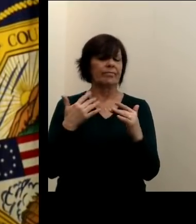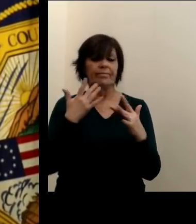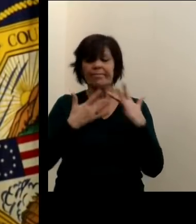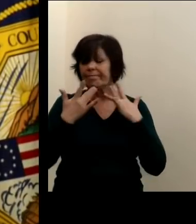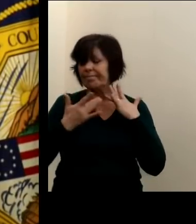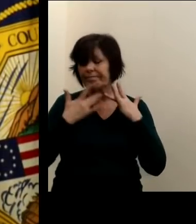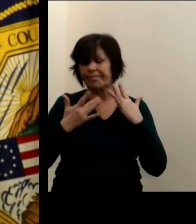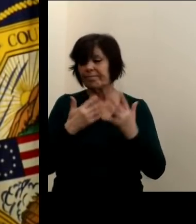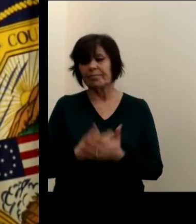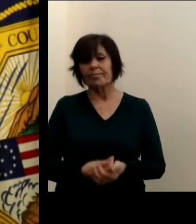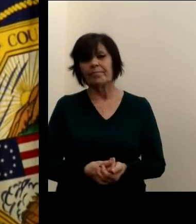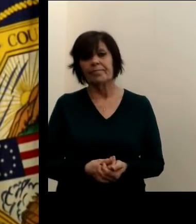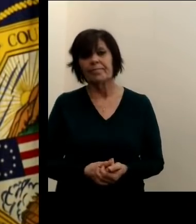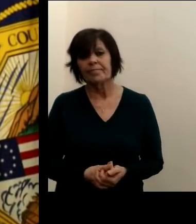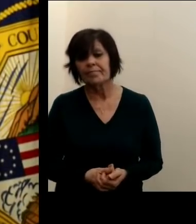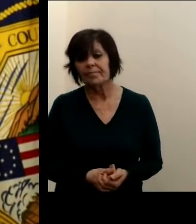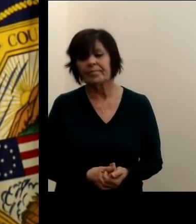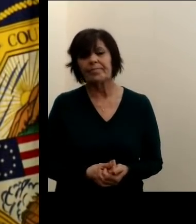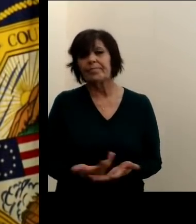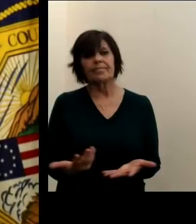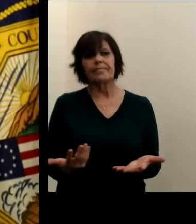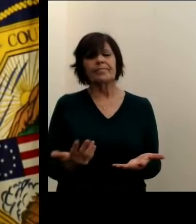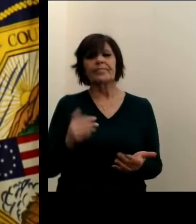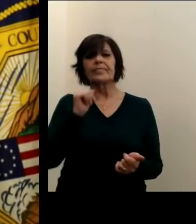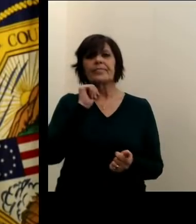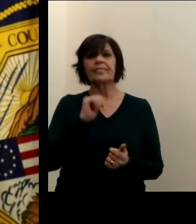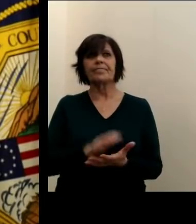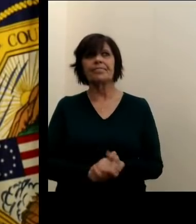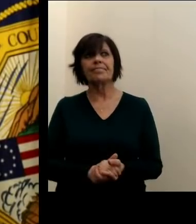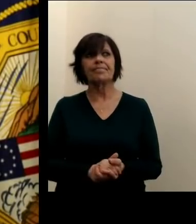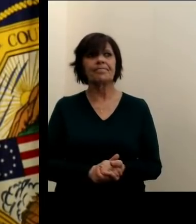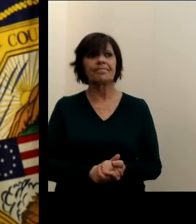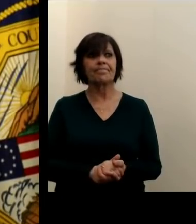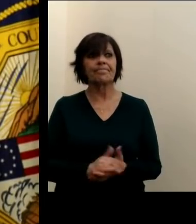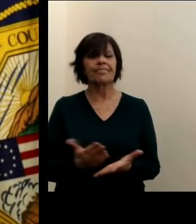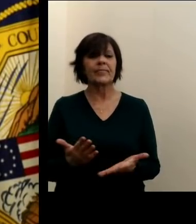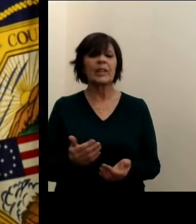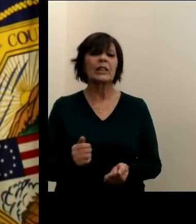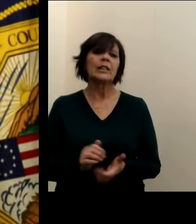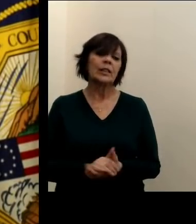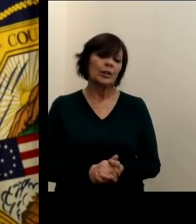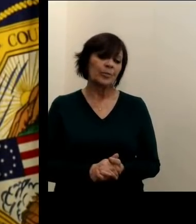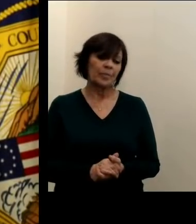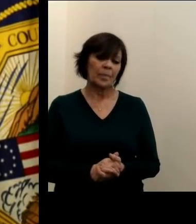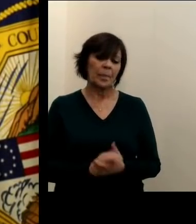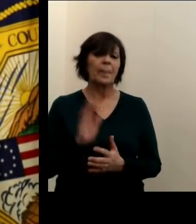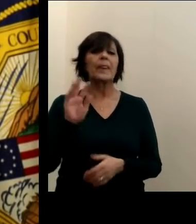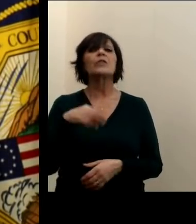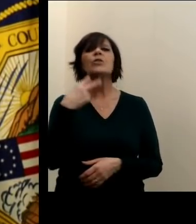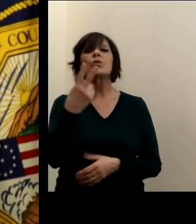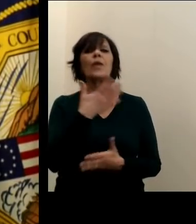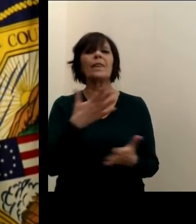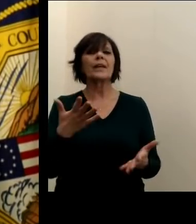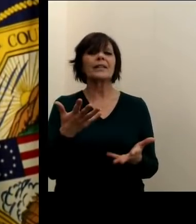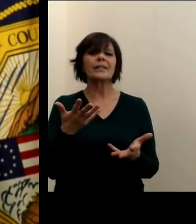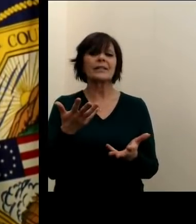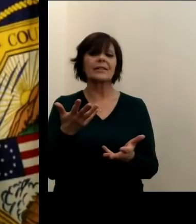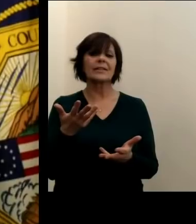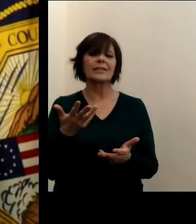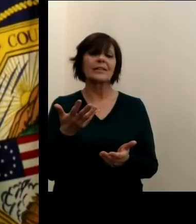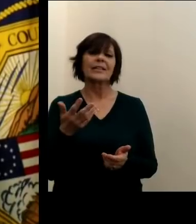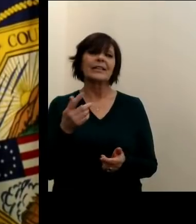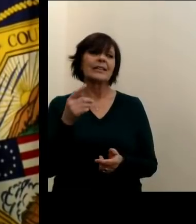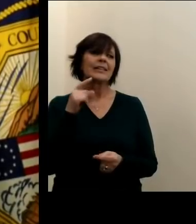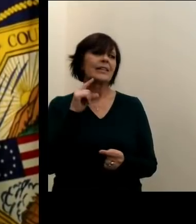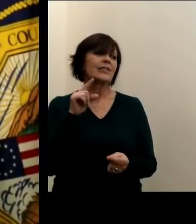Saturday's pods. It's not, they talk about, there's two things you don't want to watch. It's sausage making